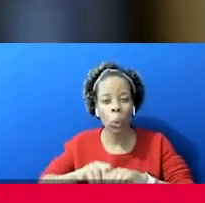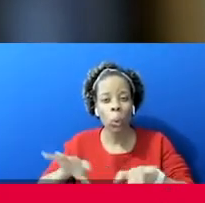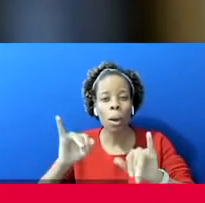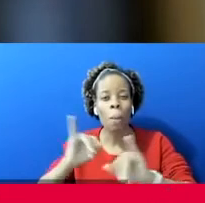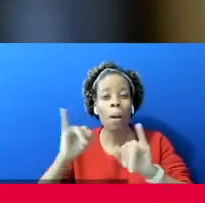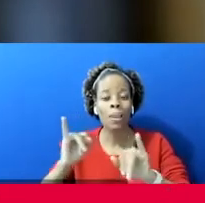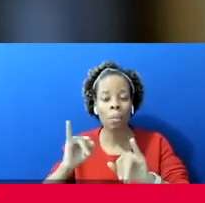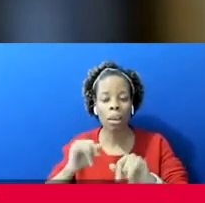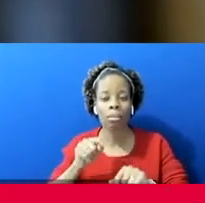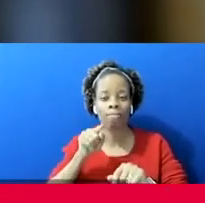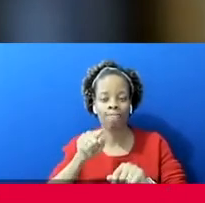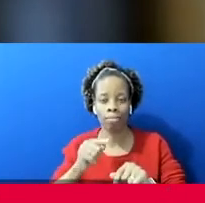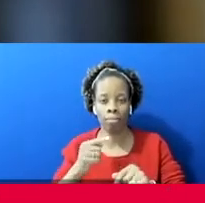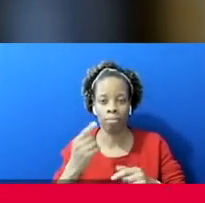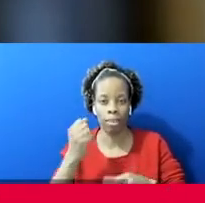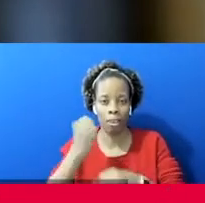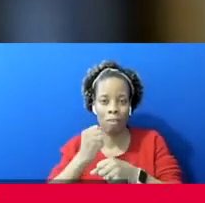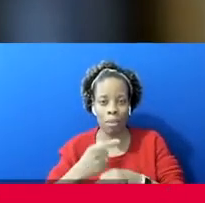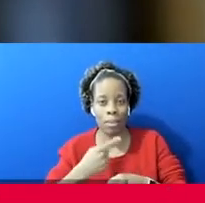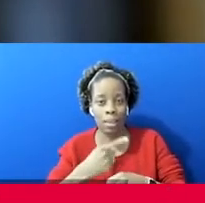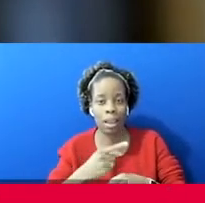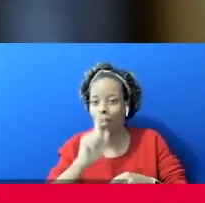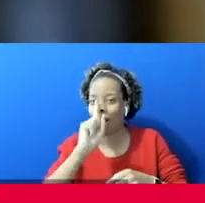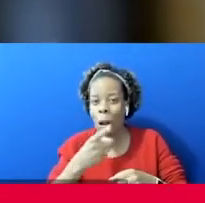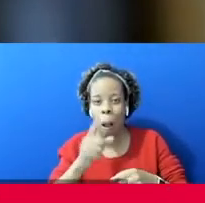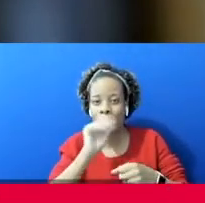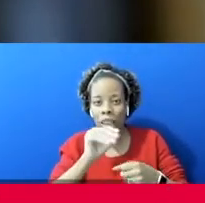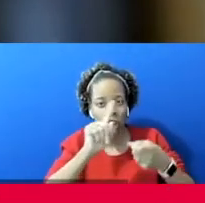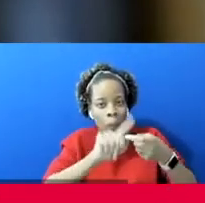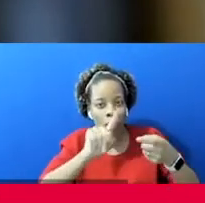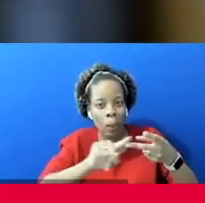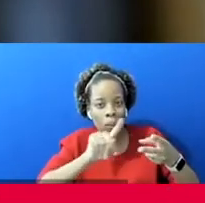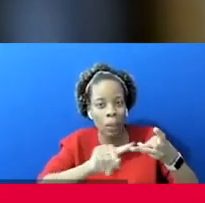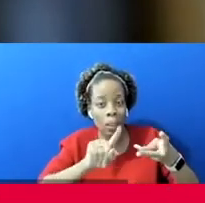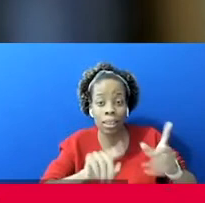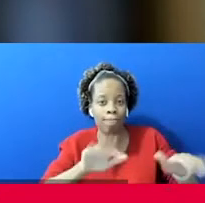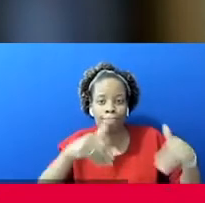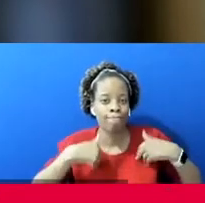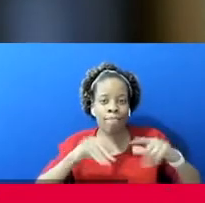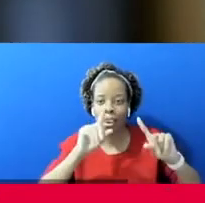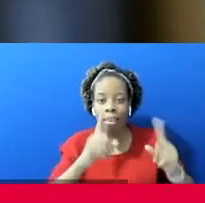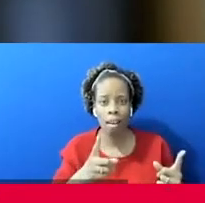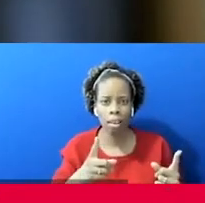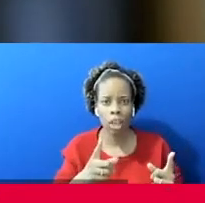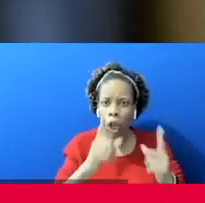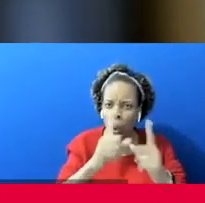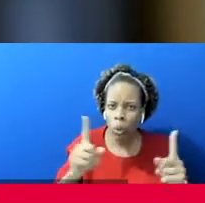in schools and things inherently political in education. But universities, in my mind, universities do politics